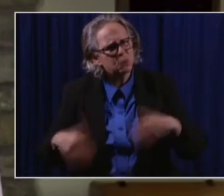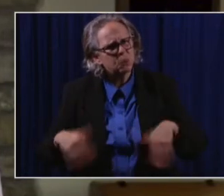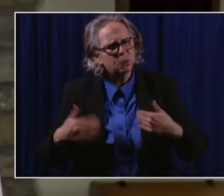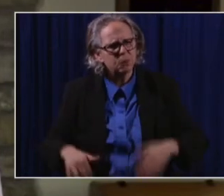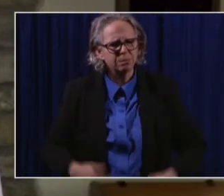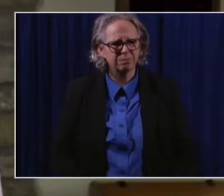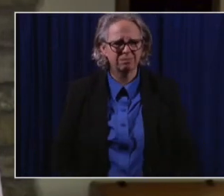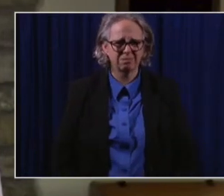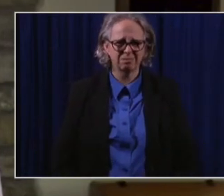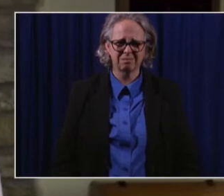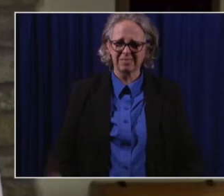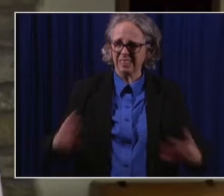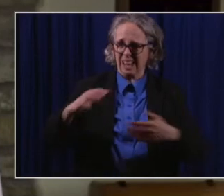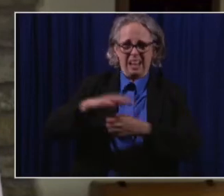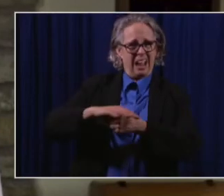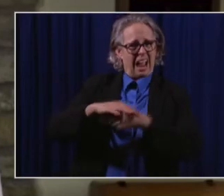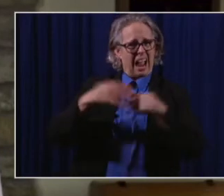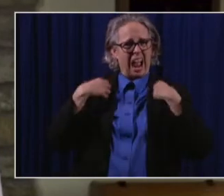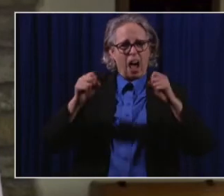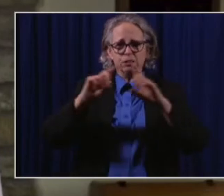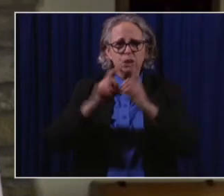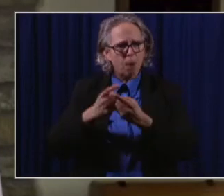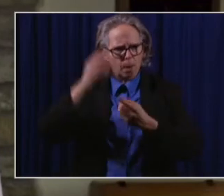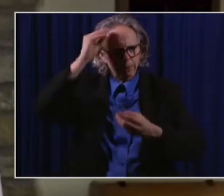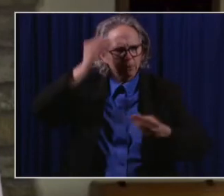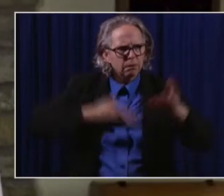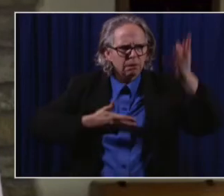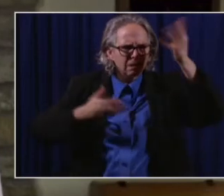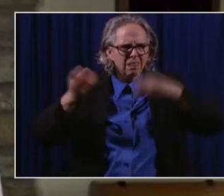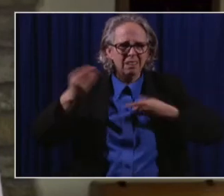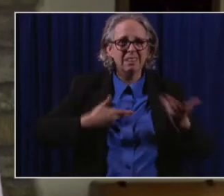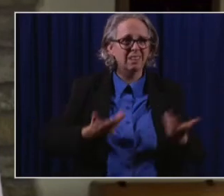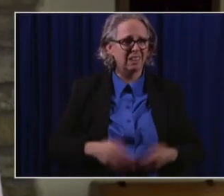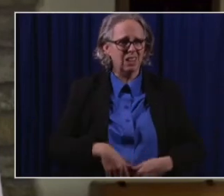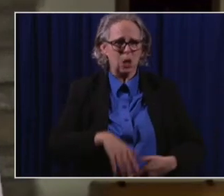officials have told us this week that our schools are doing a very good job.